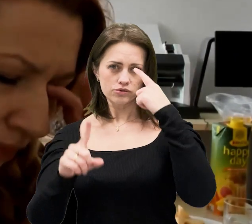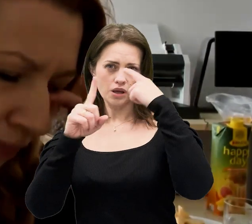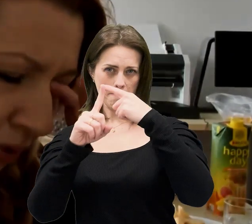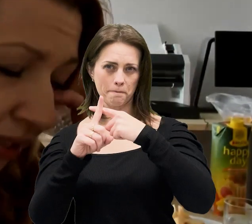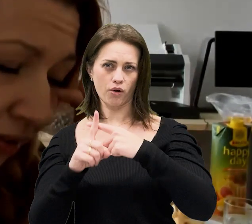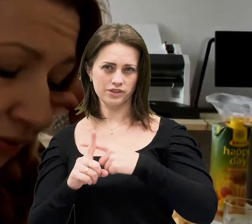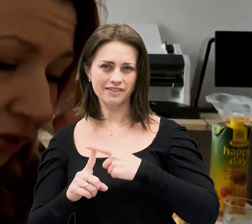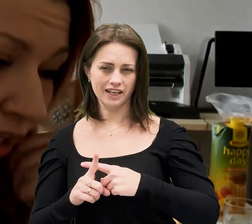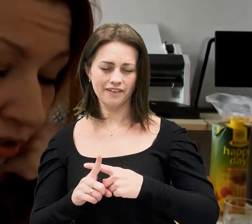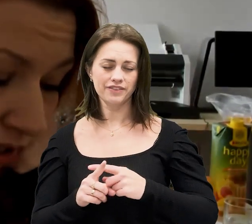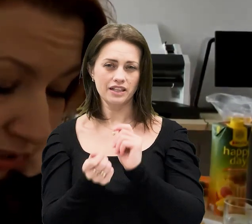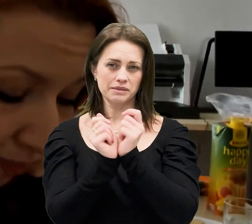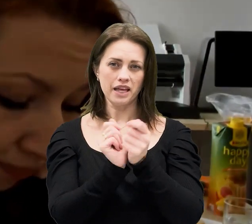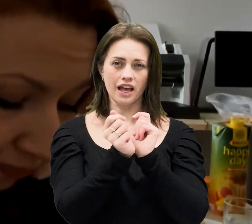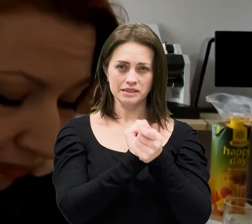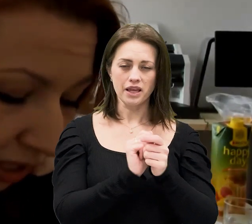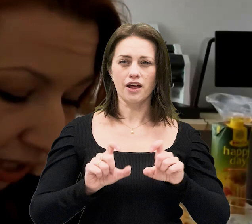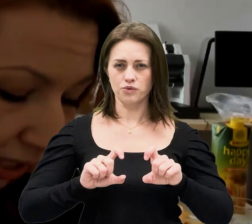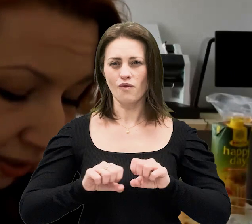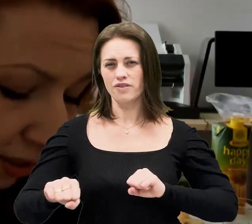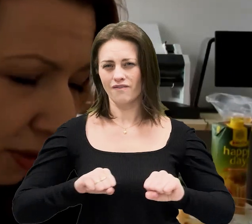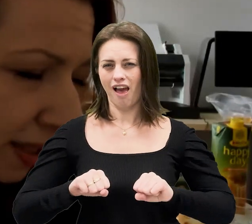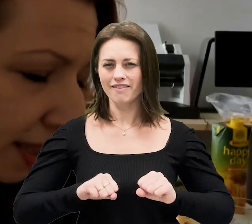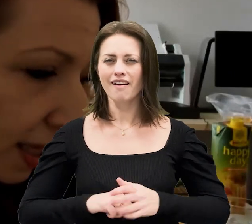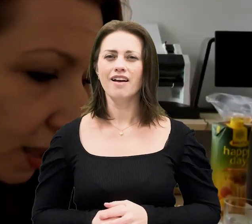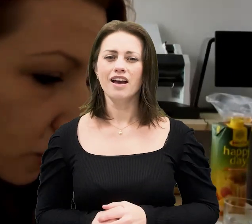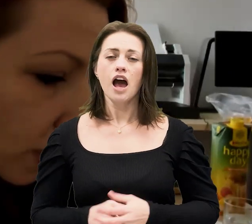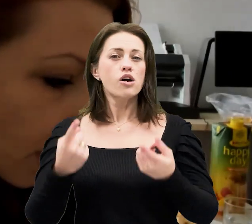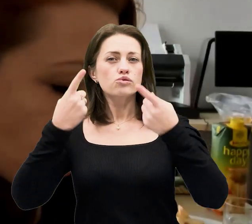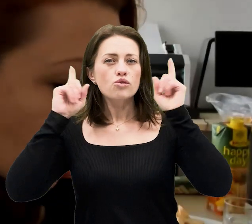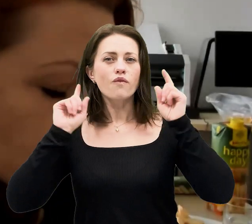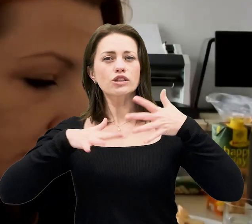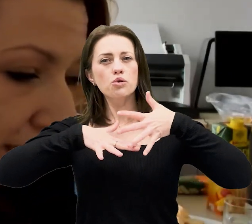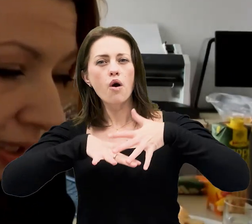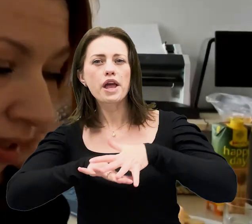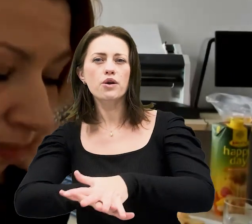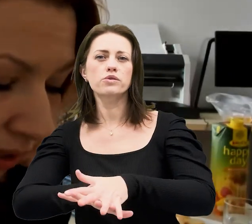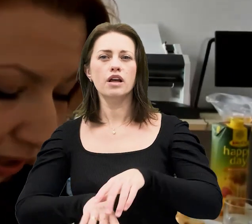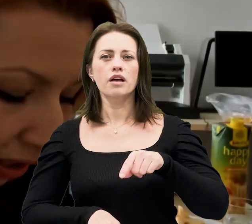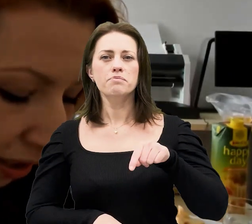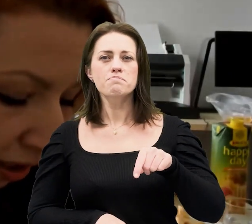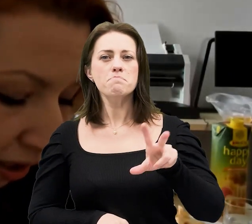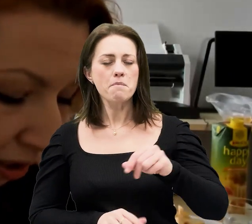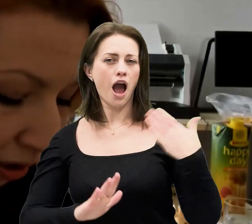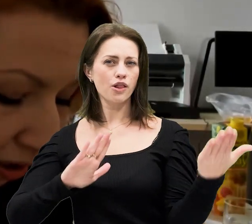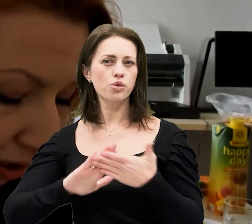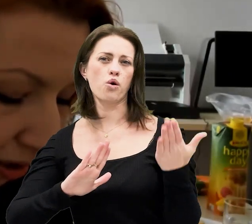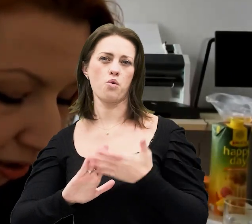of positive changes, and in Slovakia, inclusion is covered by many